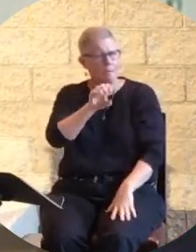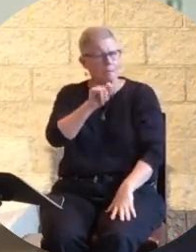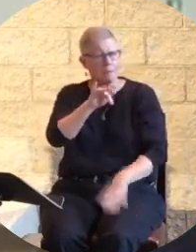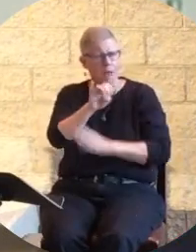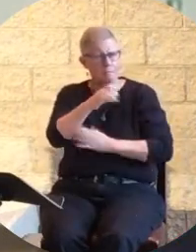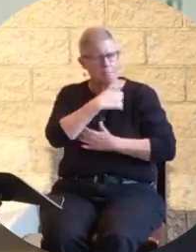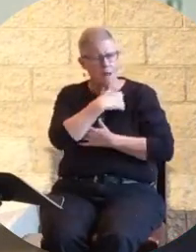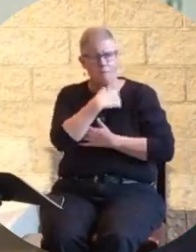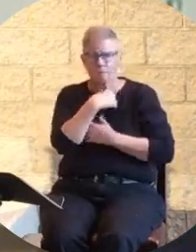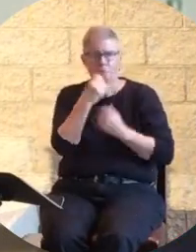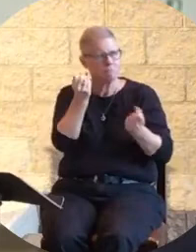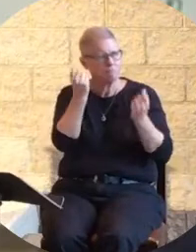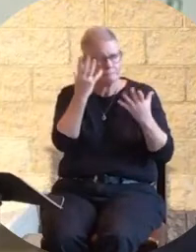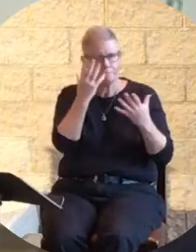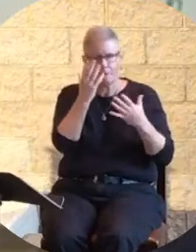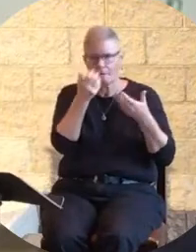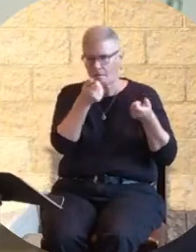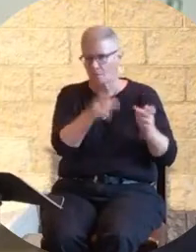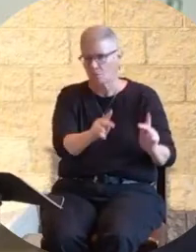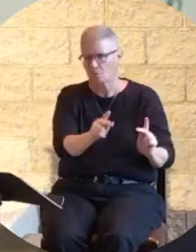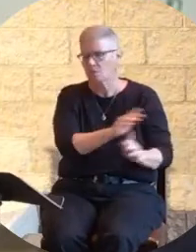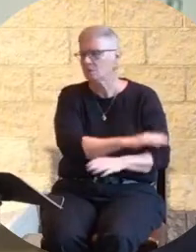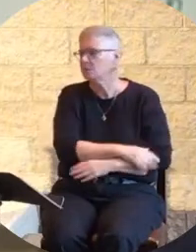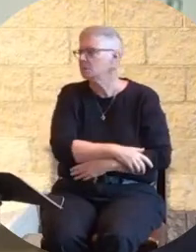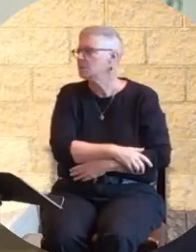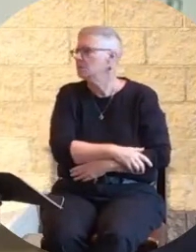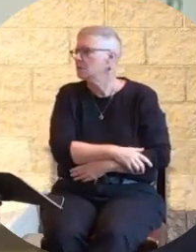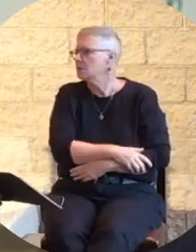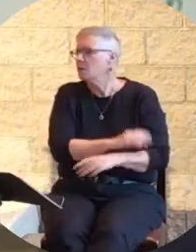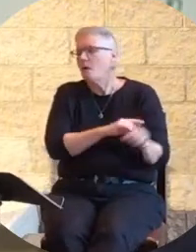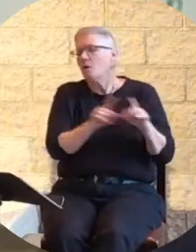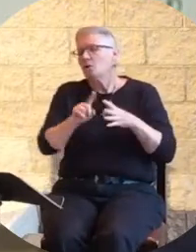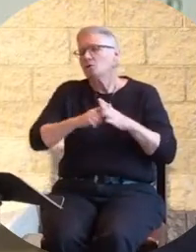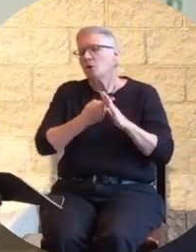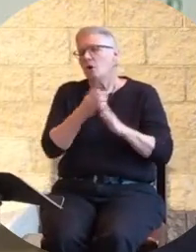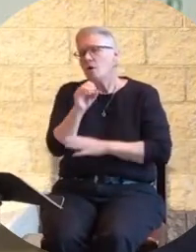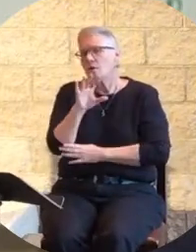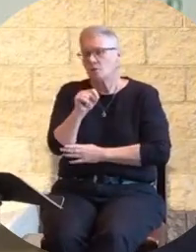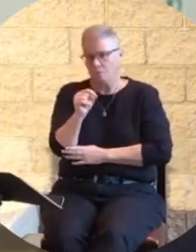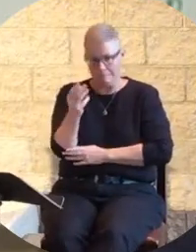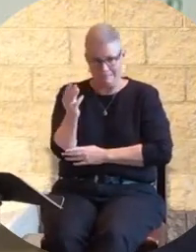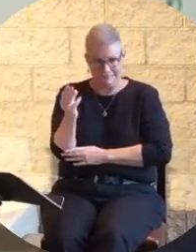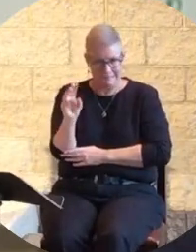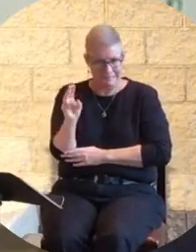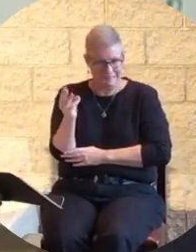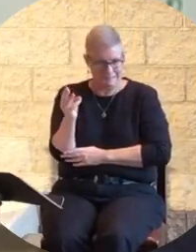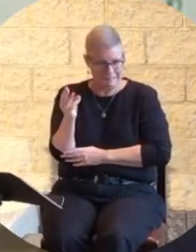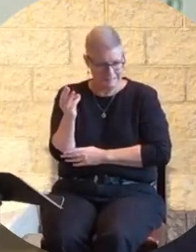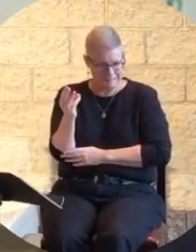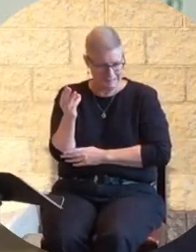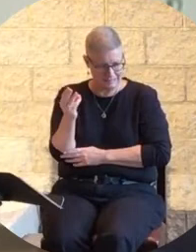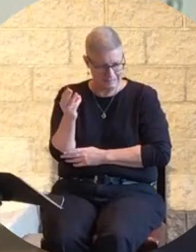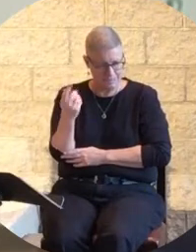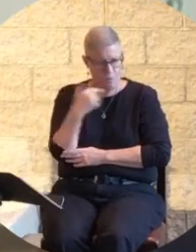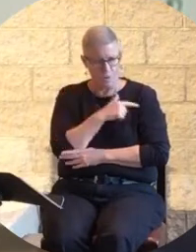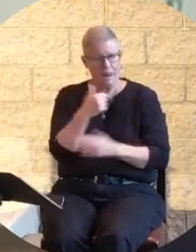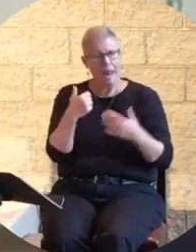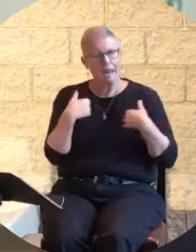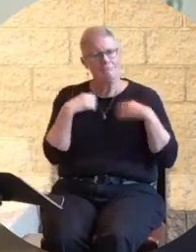of opportunities. Also starting on the 6th of October is our Prosperity Plus 3